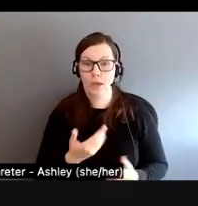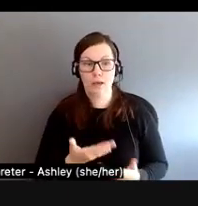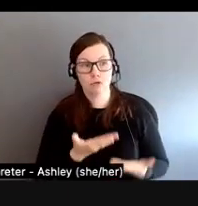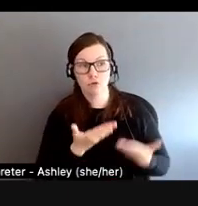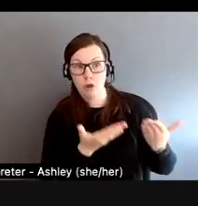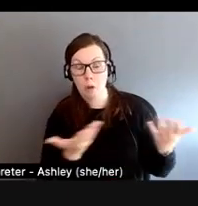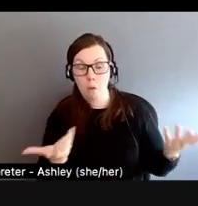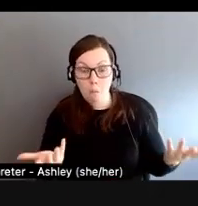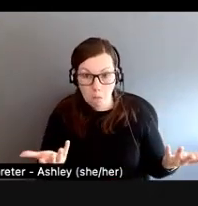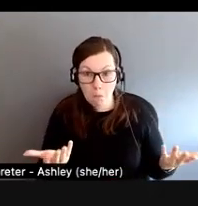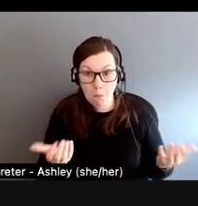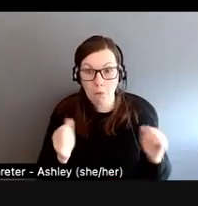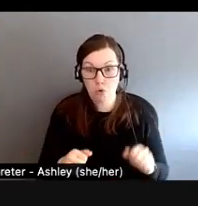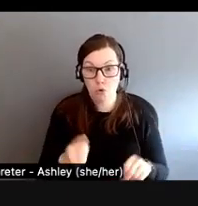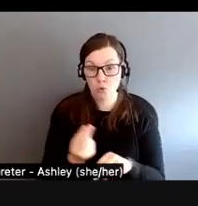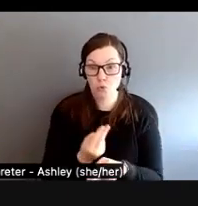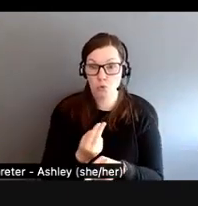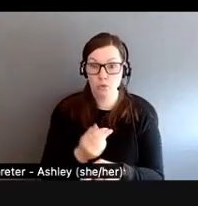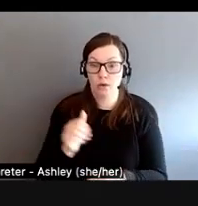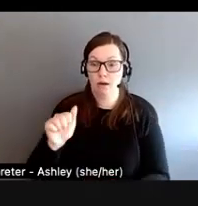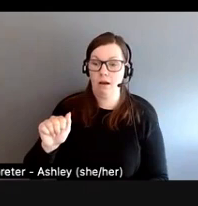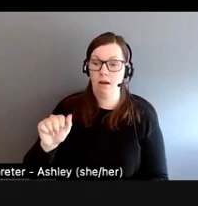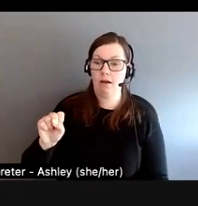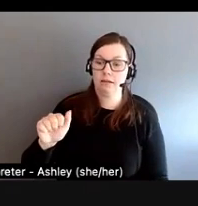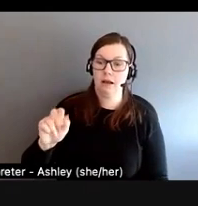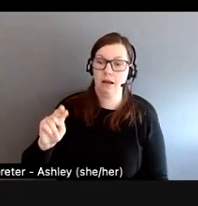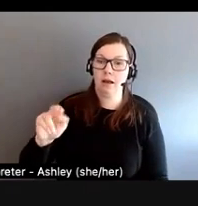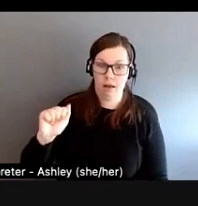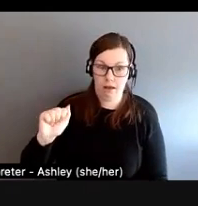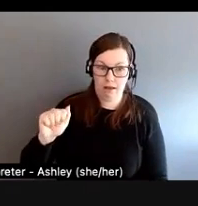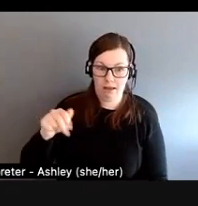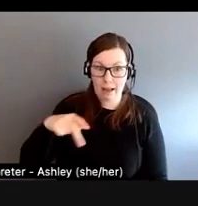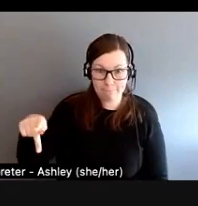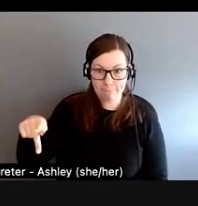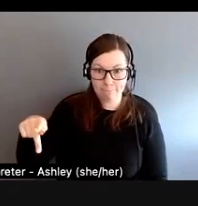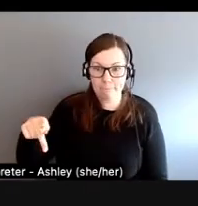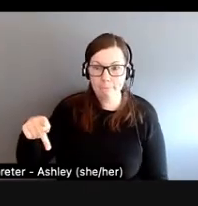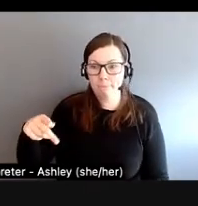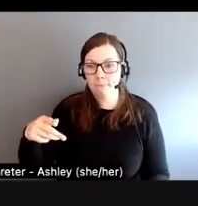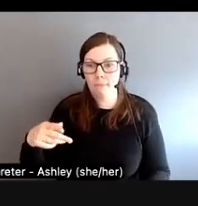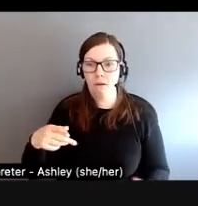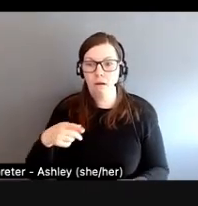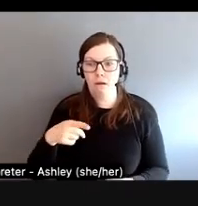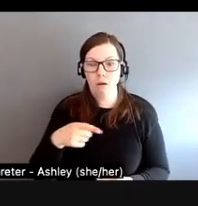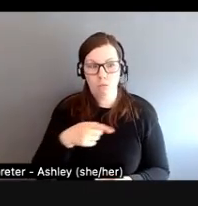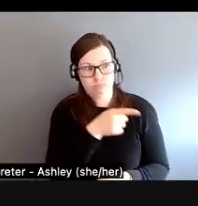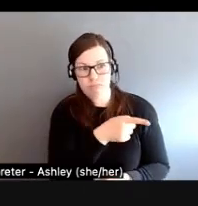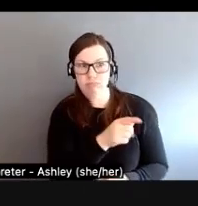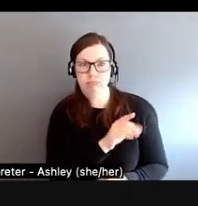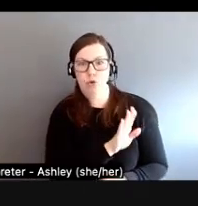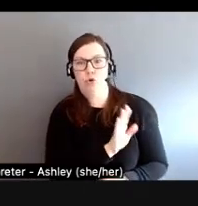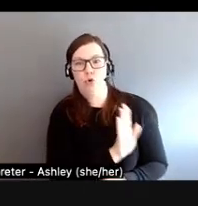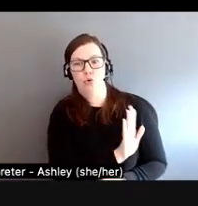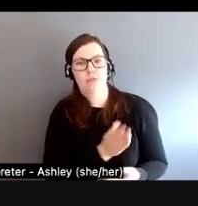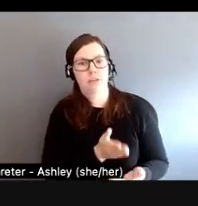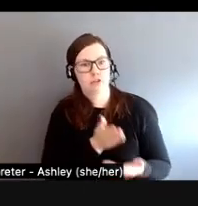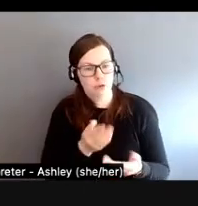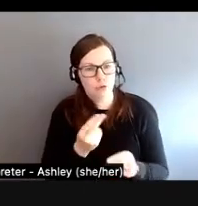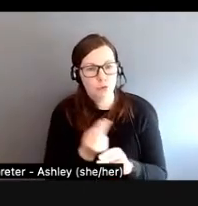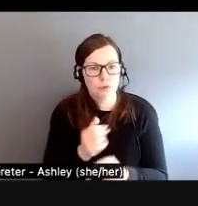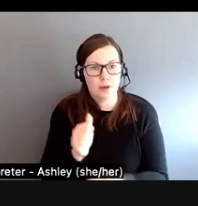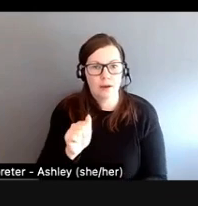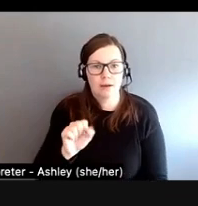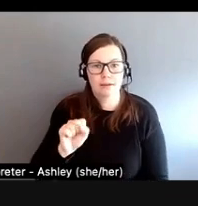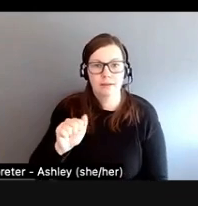management system to plan our training. So she advised Asana actually, and we started to use Asana. In this